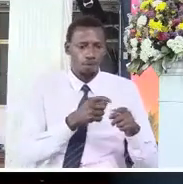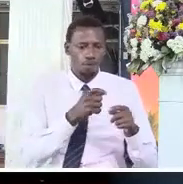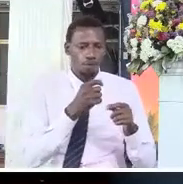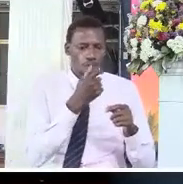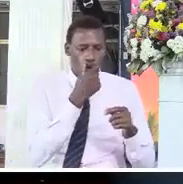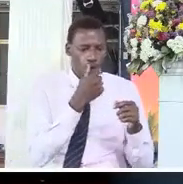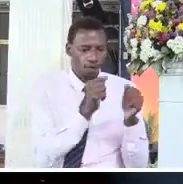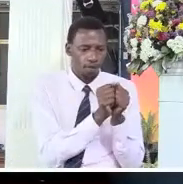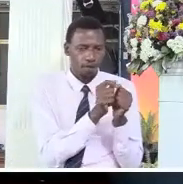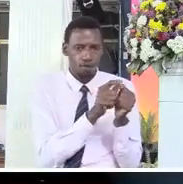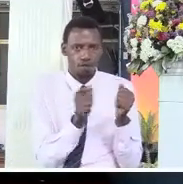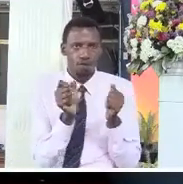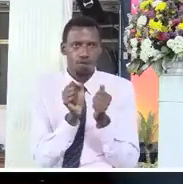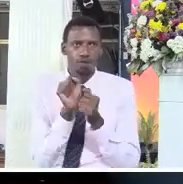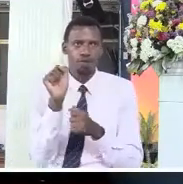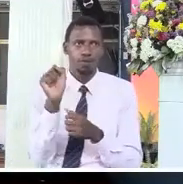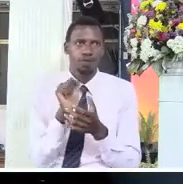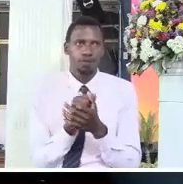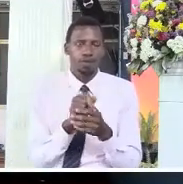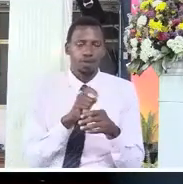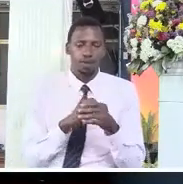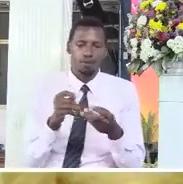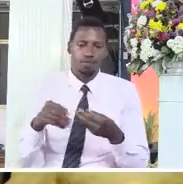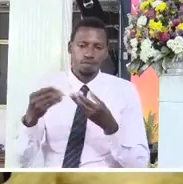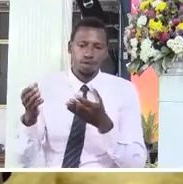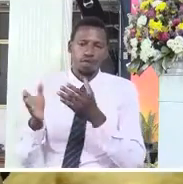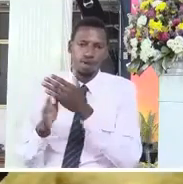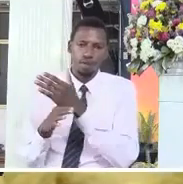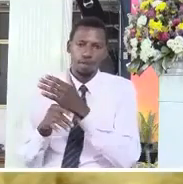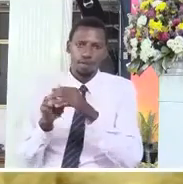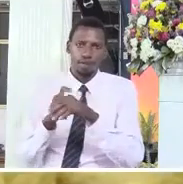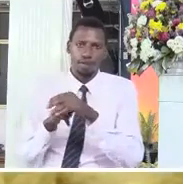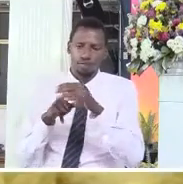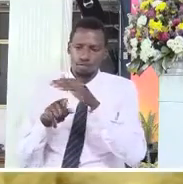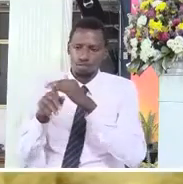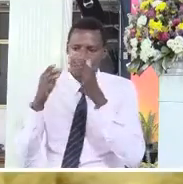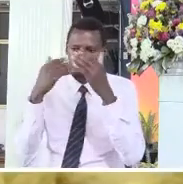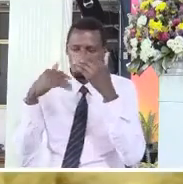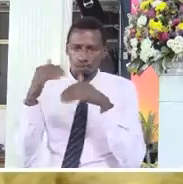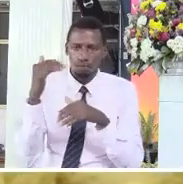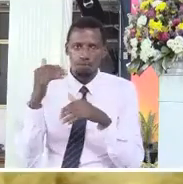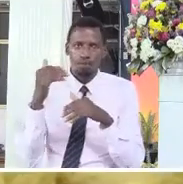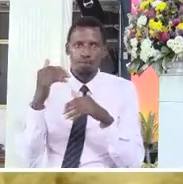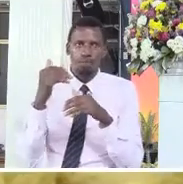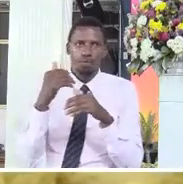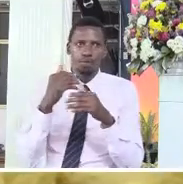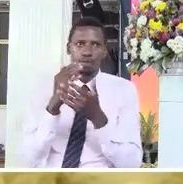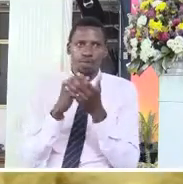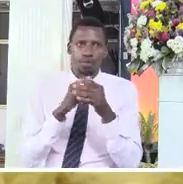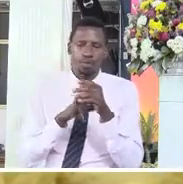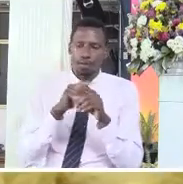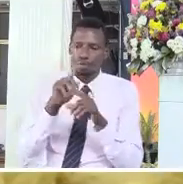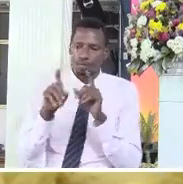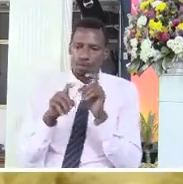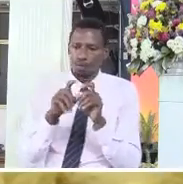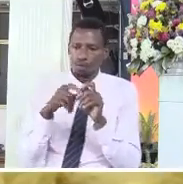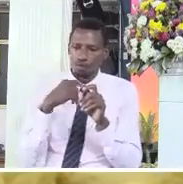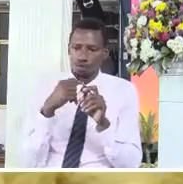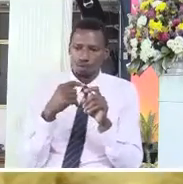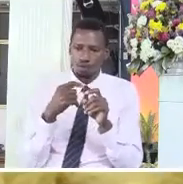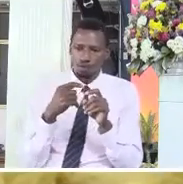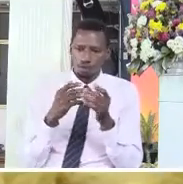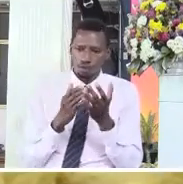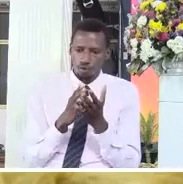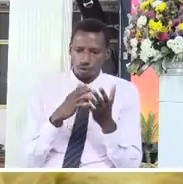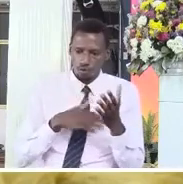over to ambassadors when they're joining universities, sometimes I question, I try to follow them up, those ones which pass through my hand.